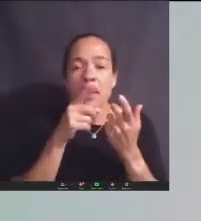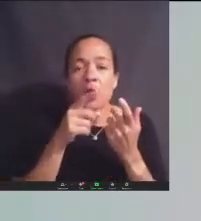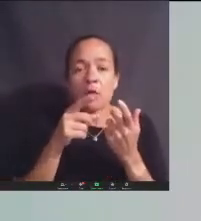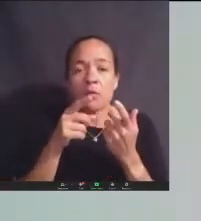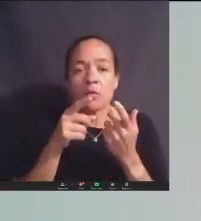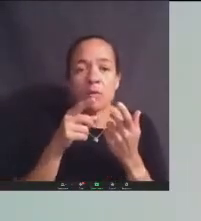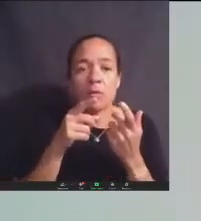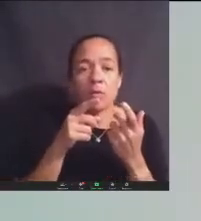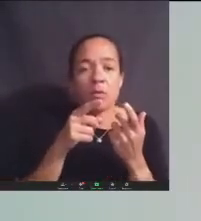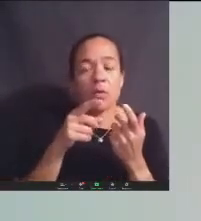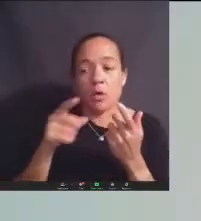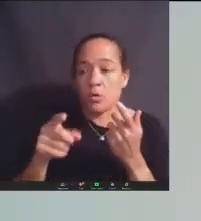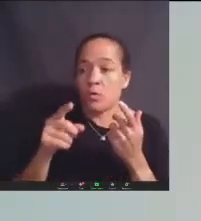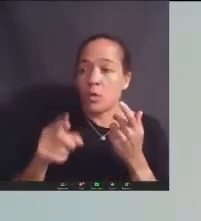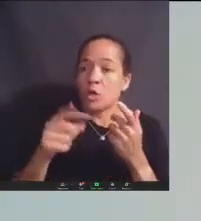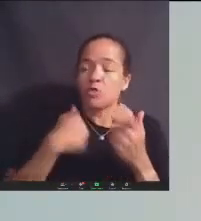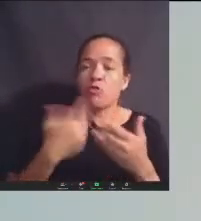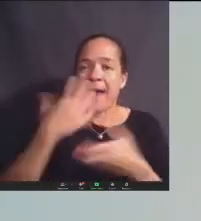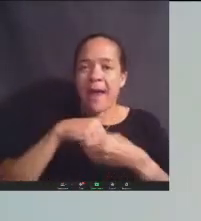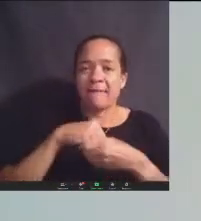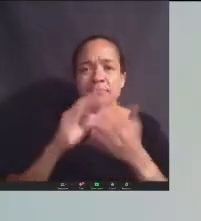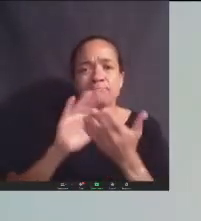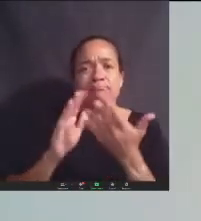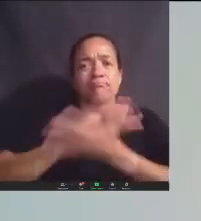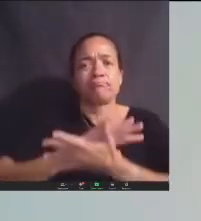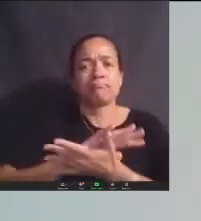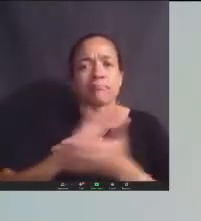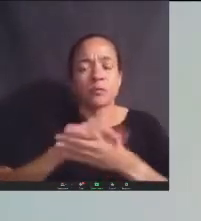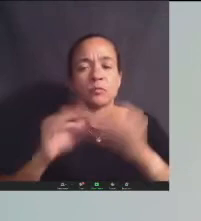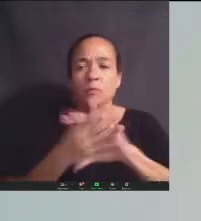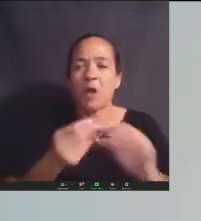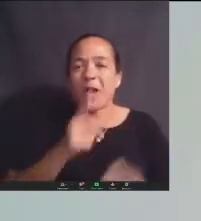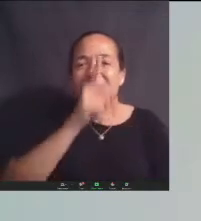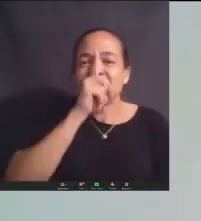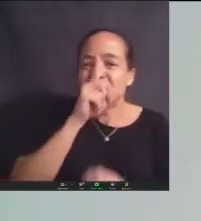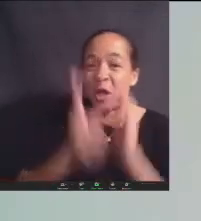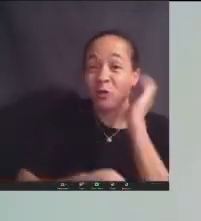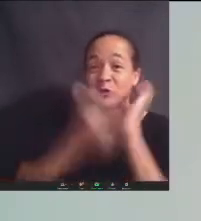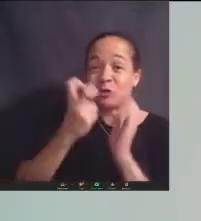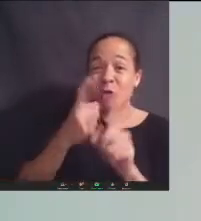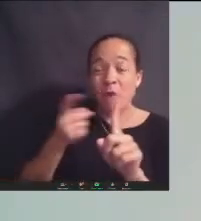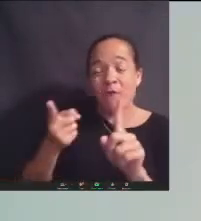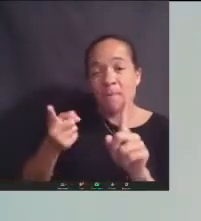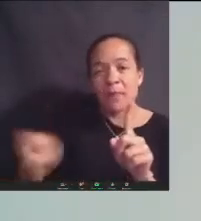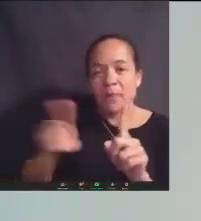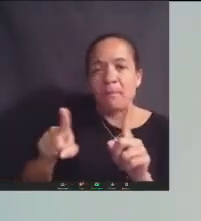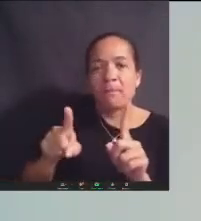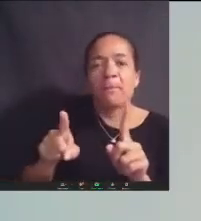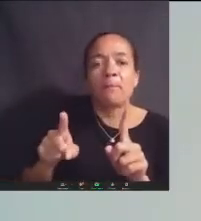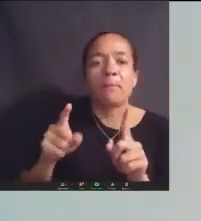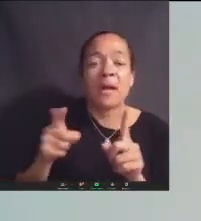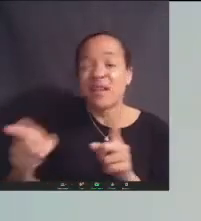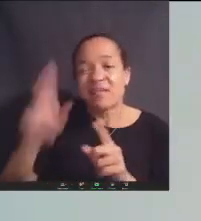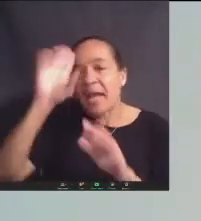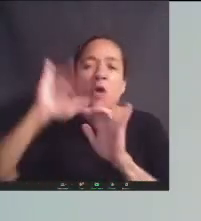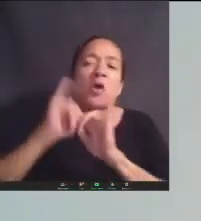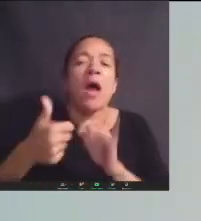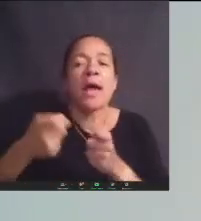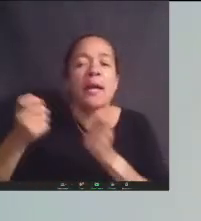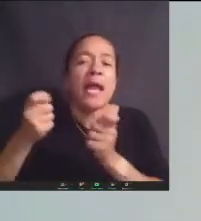cover story. It's not that you stole from them. It's that they don't know how to handle money. It's not